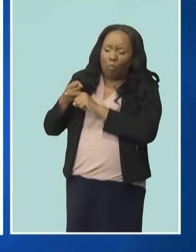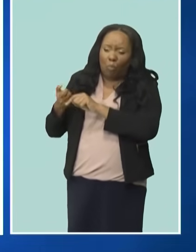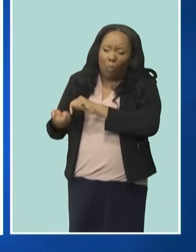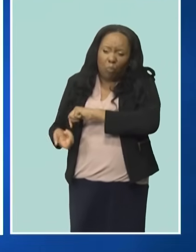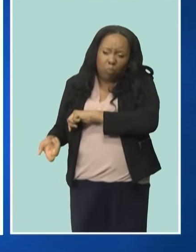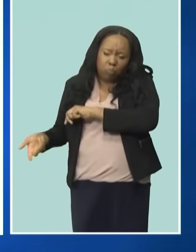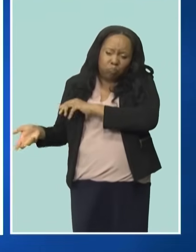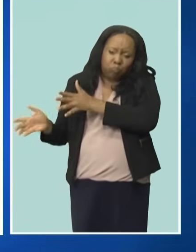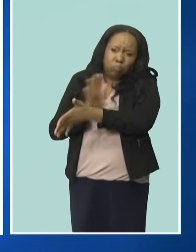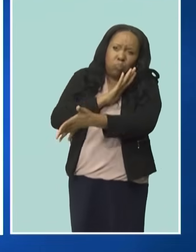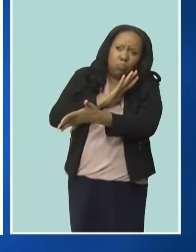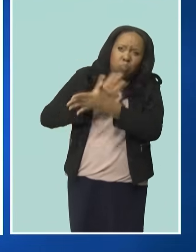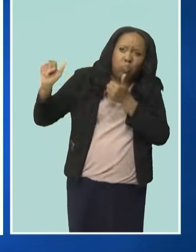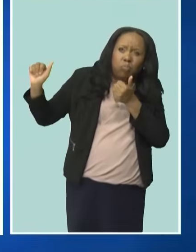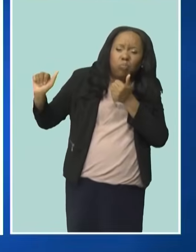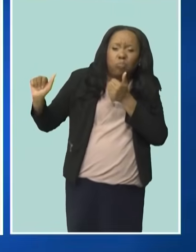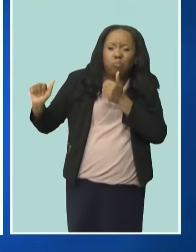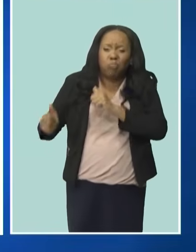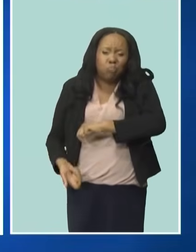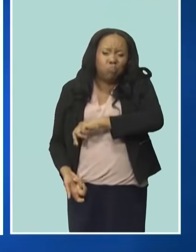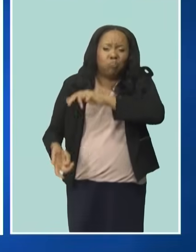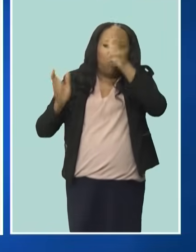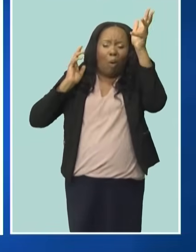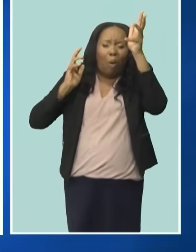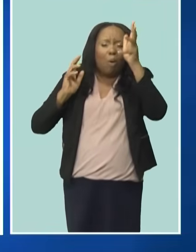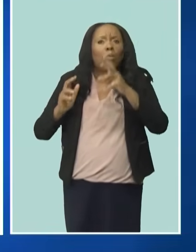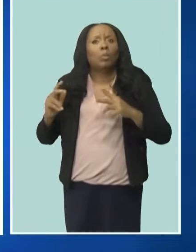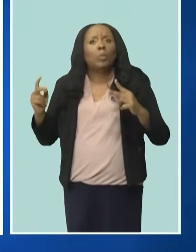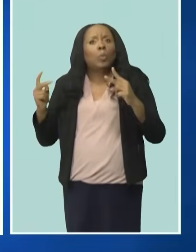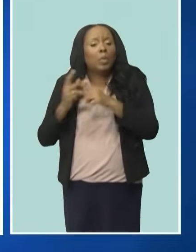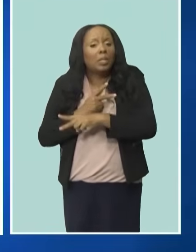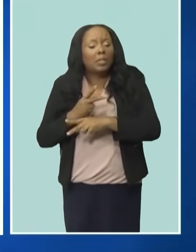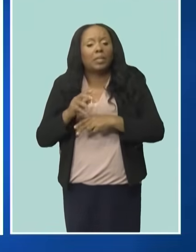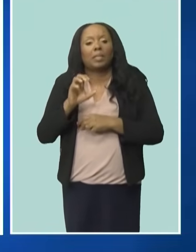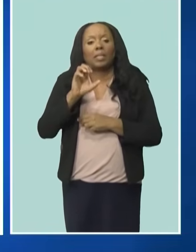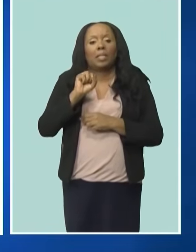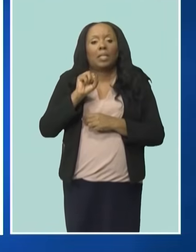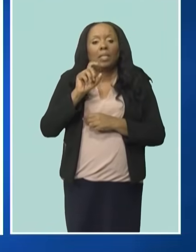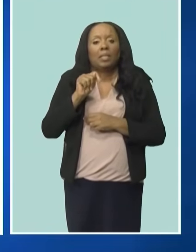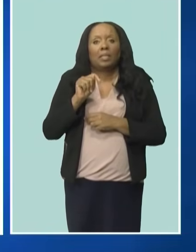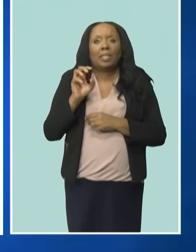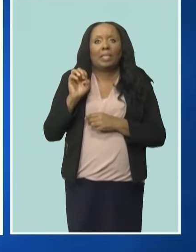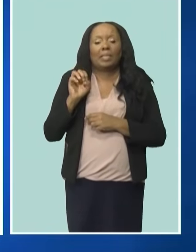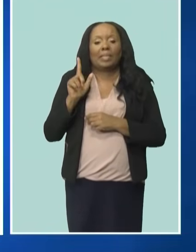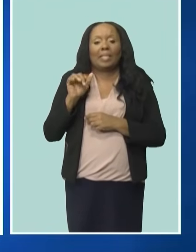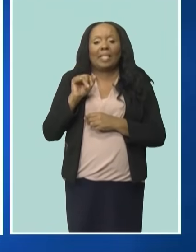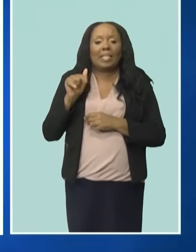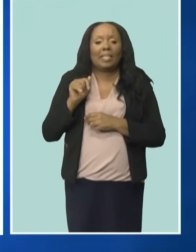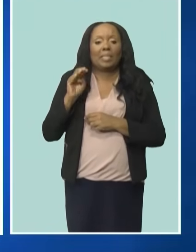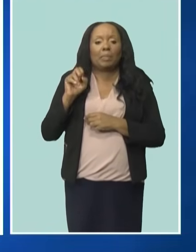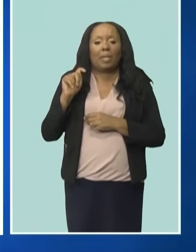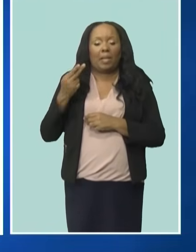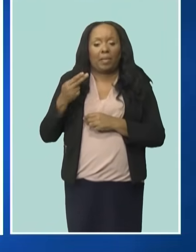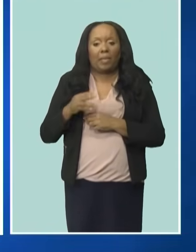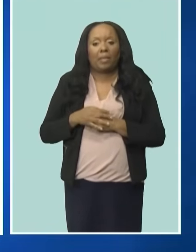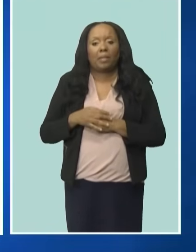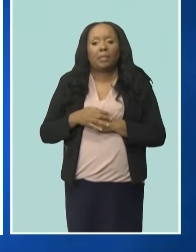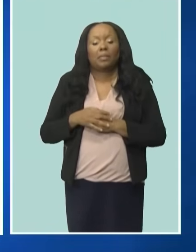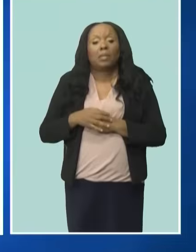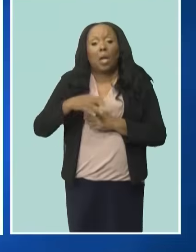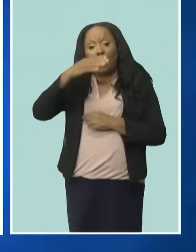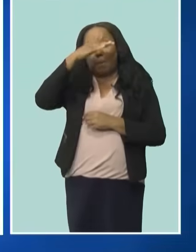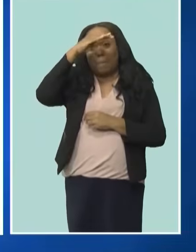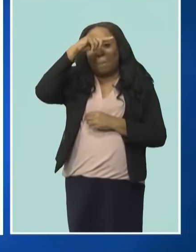mean, worst of all, St. Elizabeth, Black River has completely been